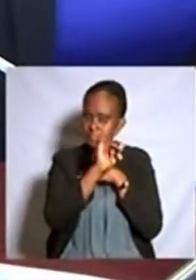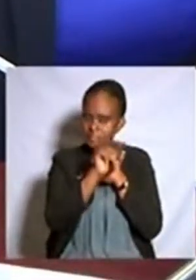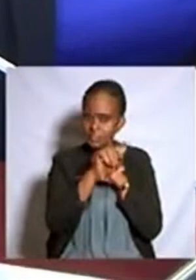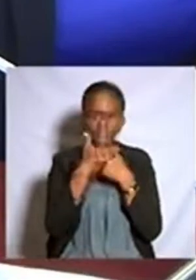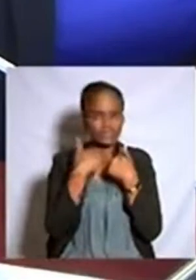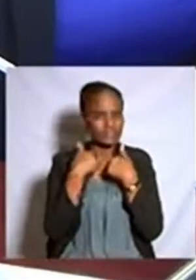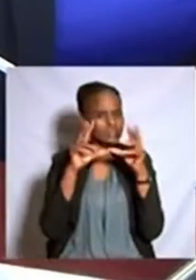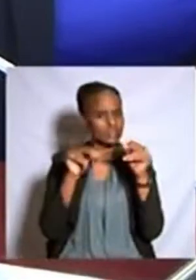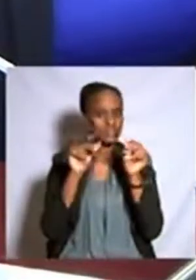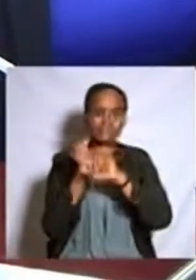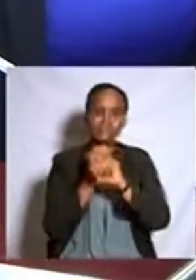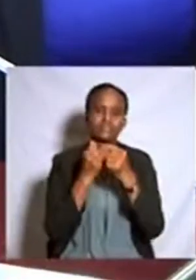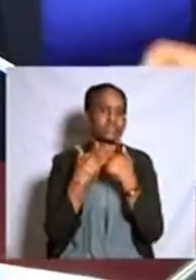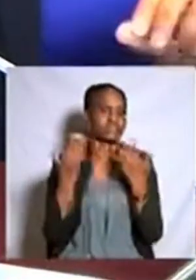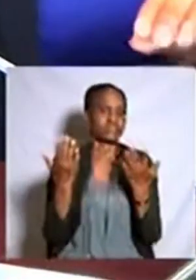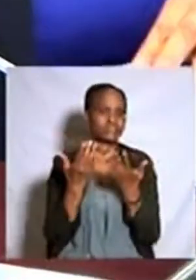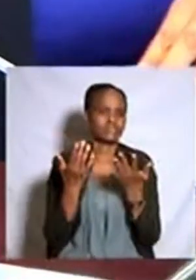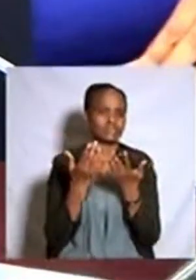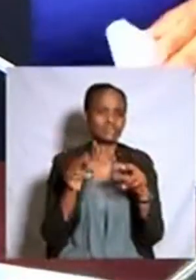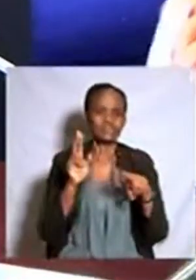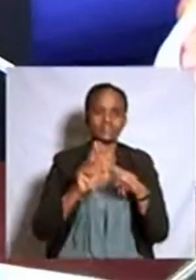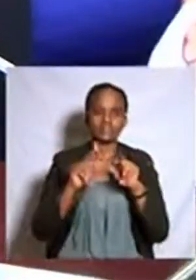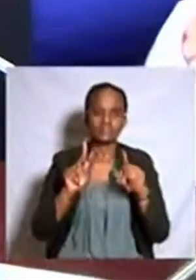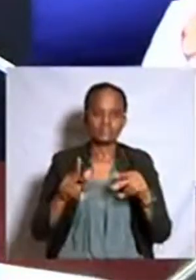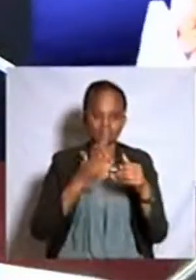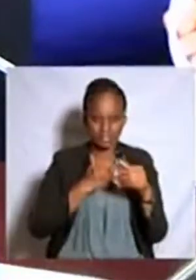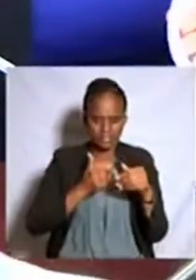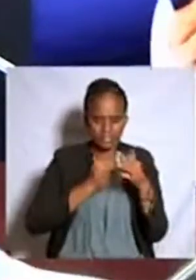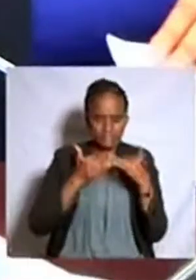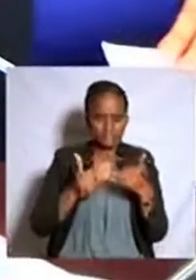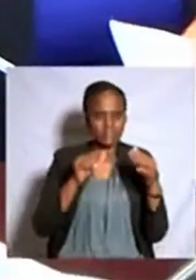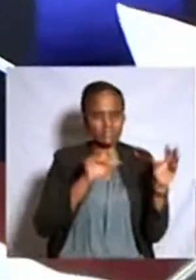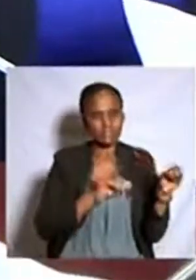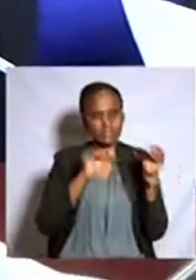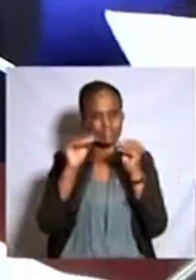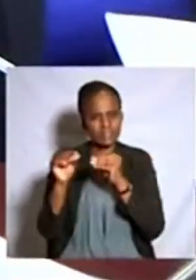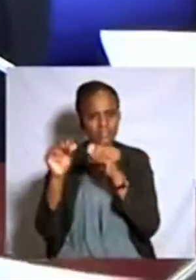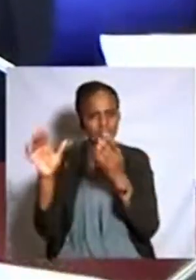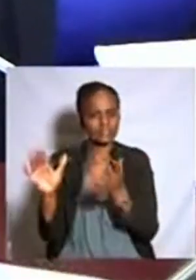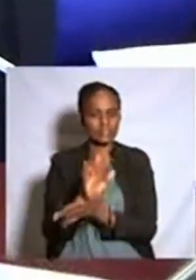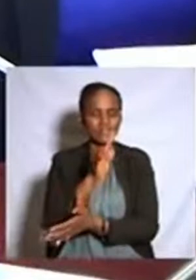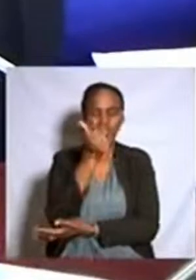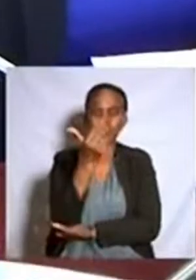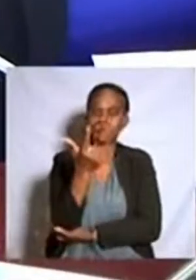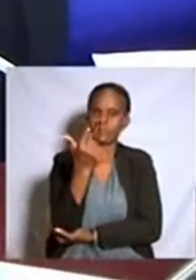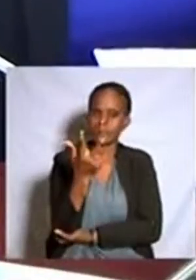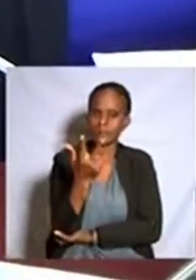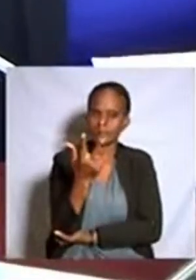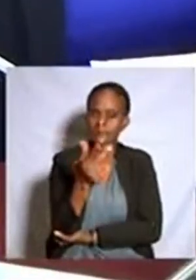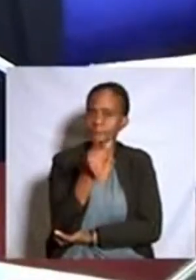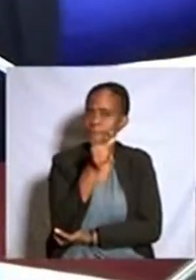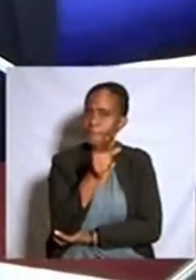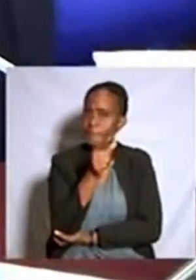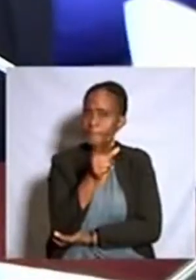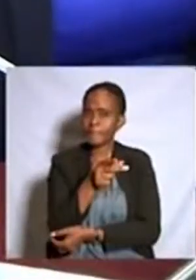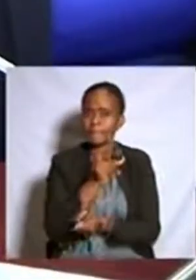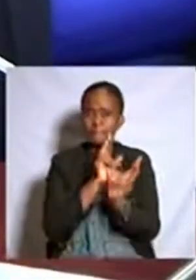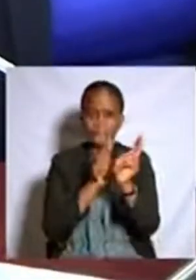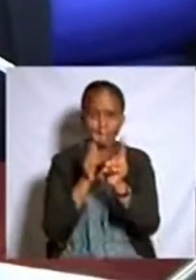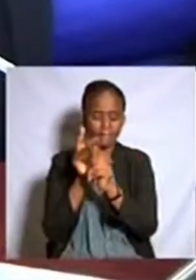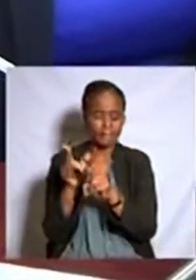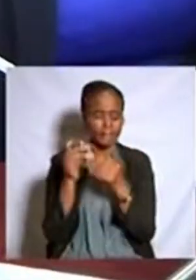no security. Chair, I move to page 13. The